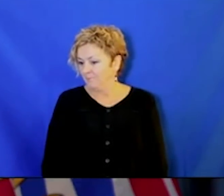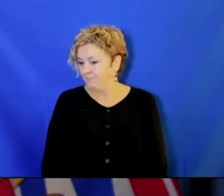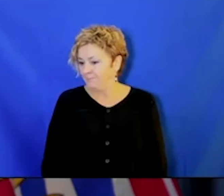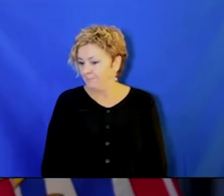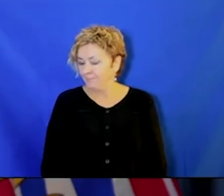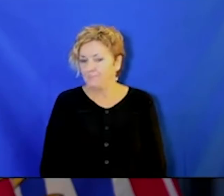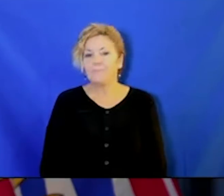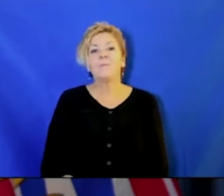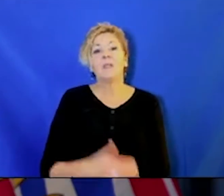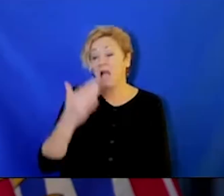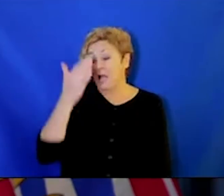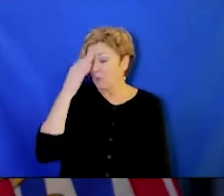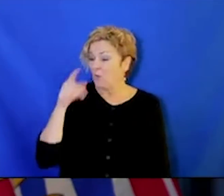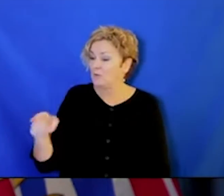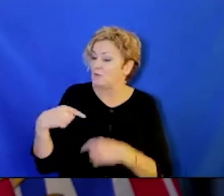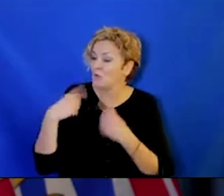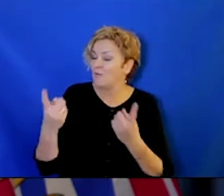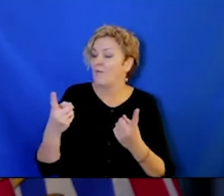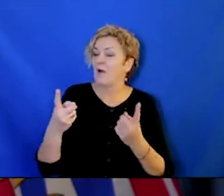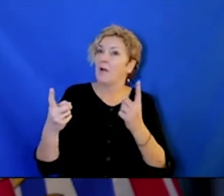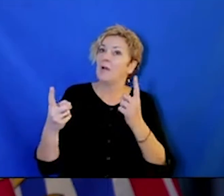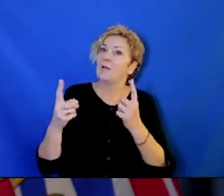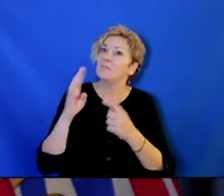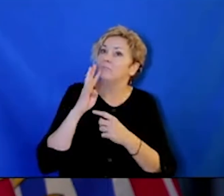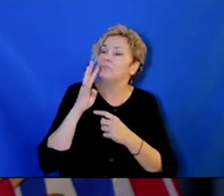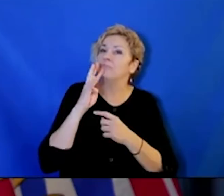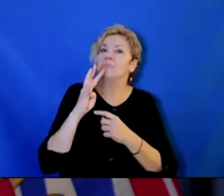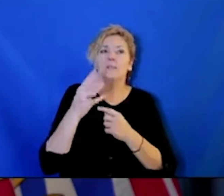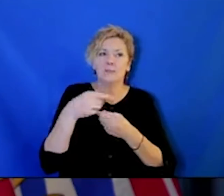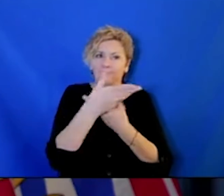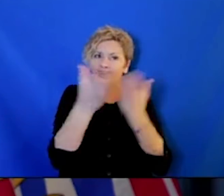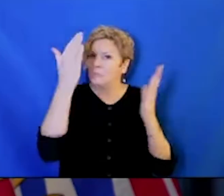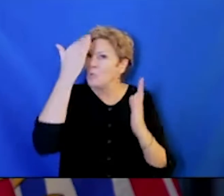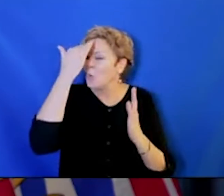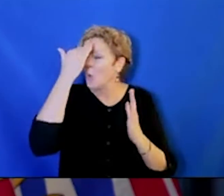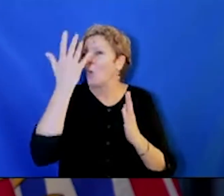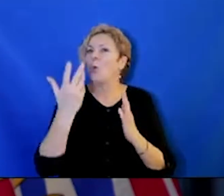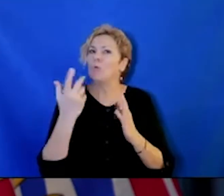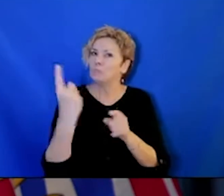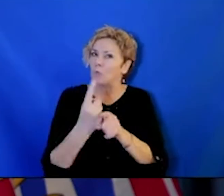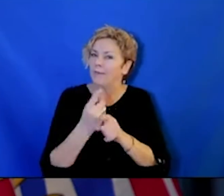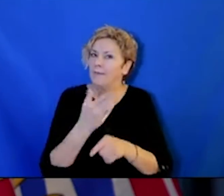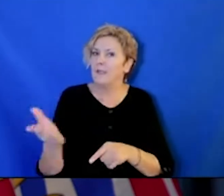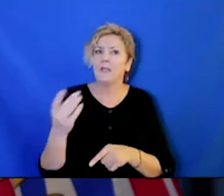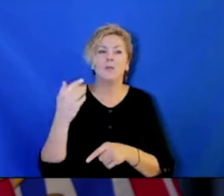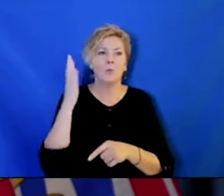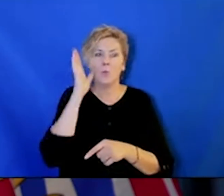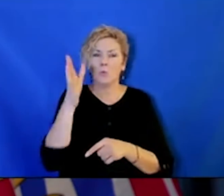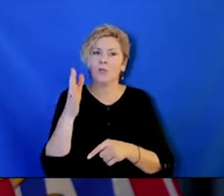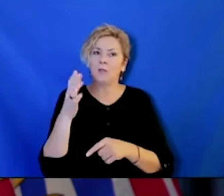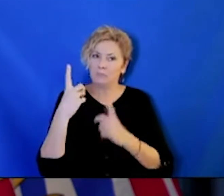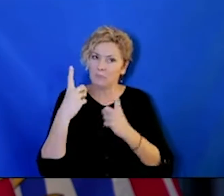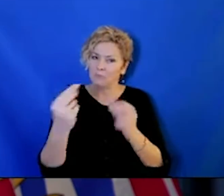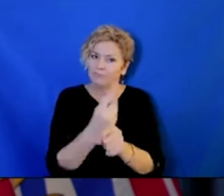about guidance, about people knowing the right thing to do. Can you speak to whether there's additional support for enforcement, how often we're going to see